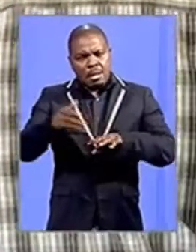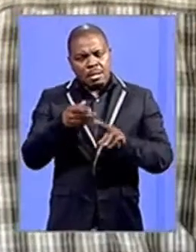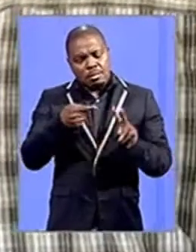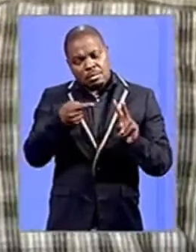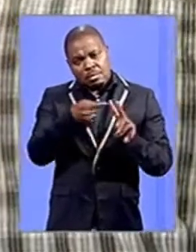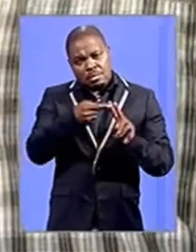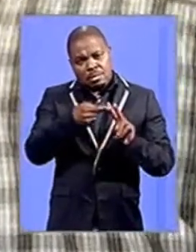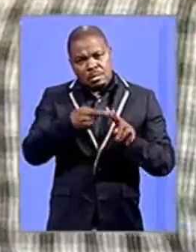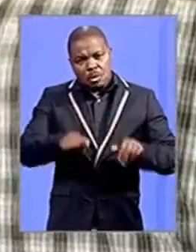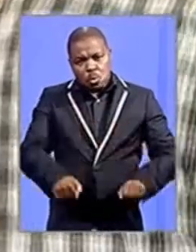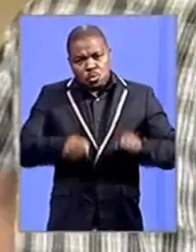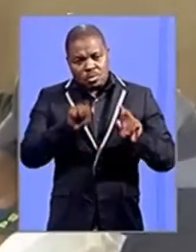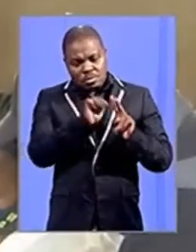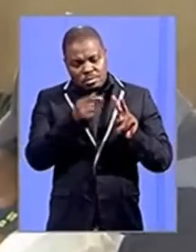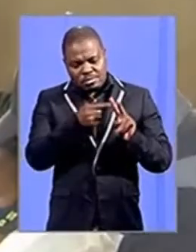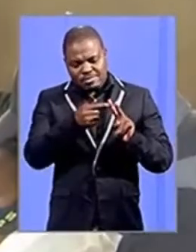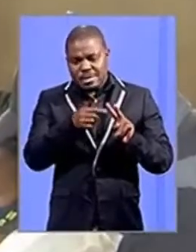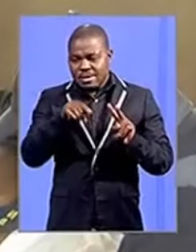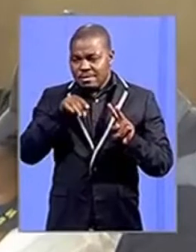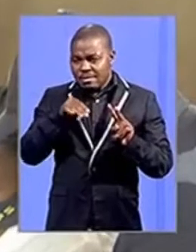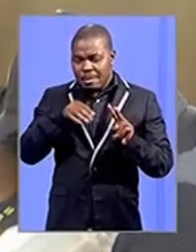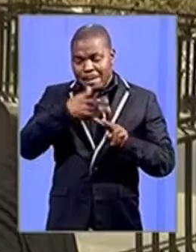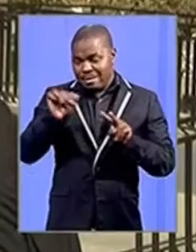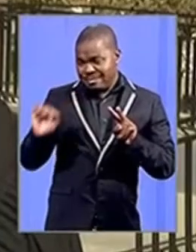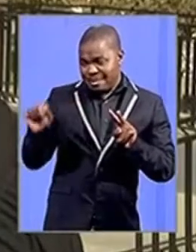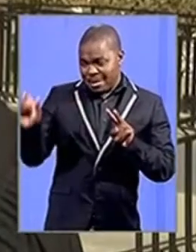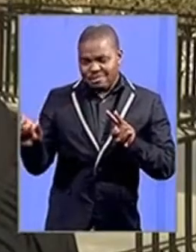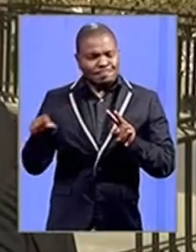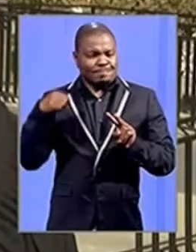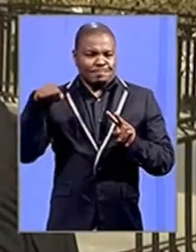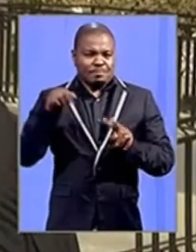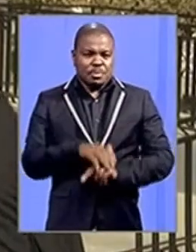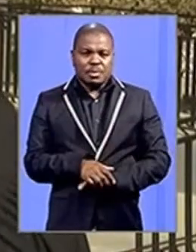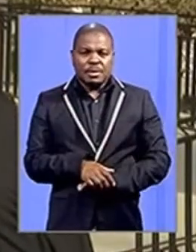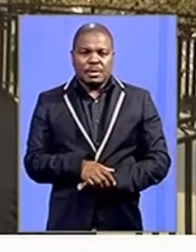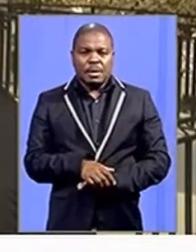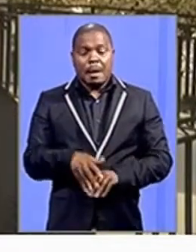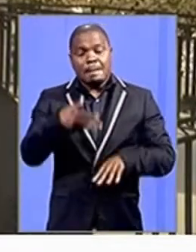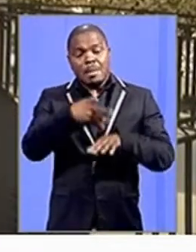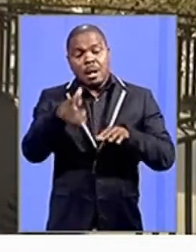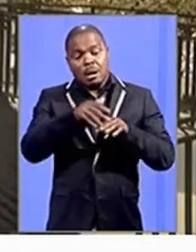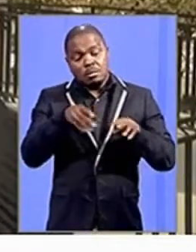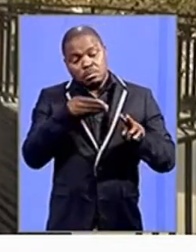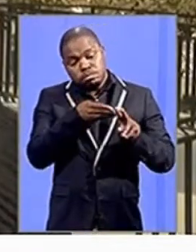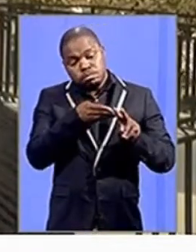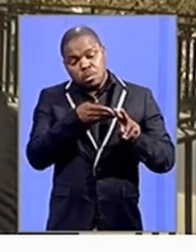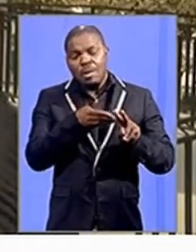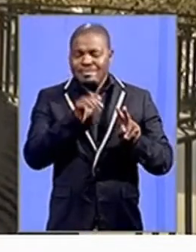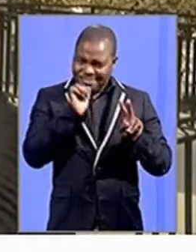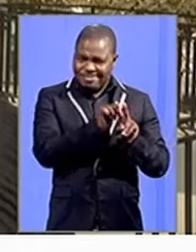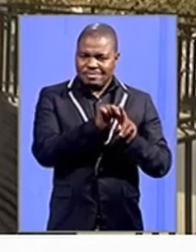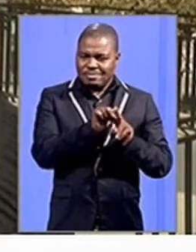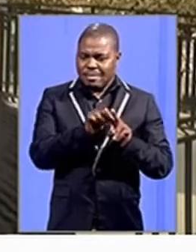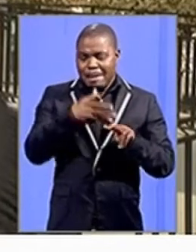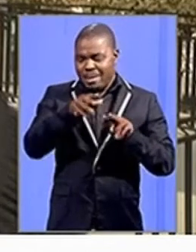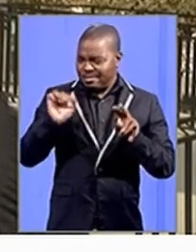bja o mongwe wa balatofatšwa ga se a mohu. Madi a thotsweng diphahlong tsa hae ke madi a hae, not a mofu. So ka mantswe a